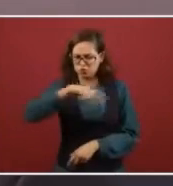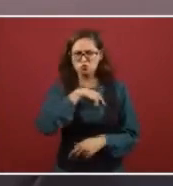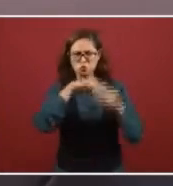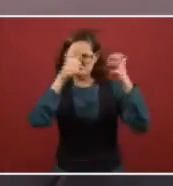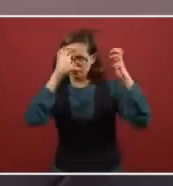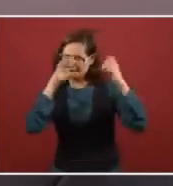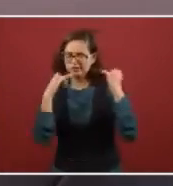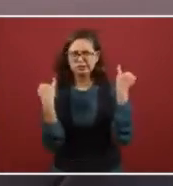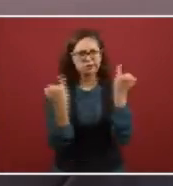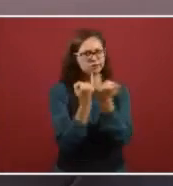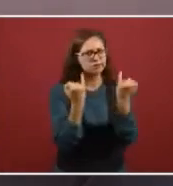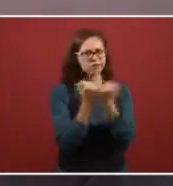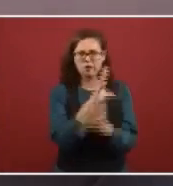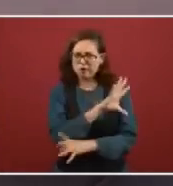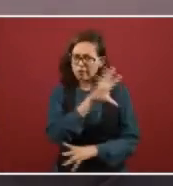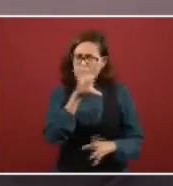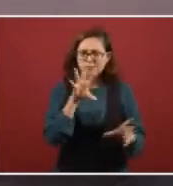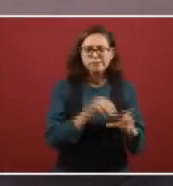we hope